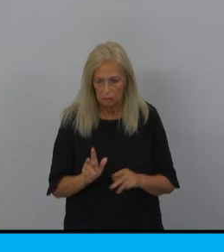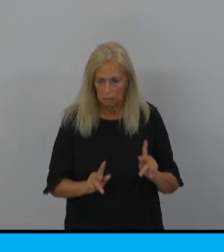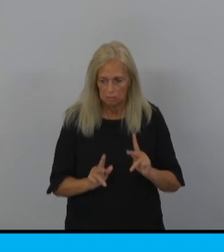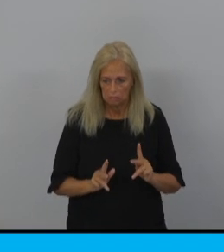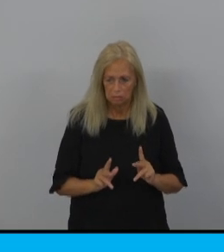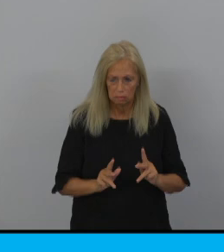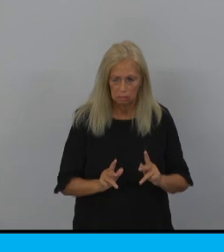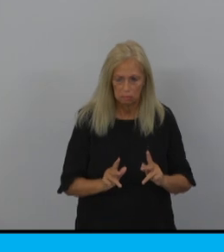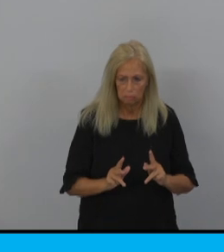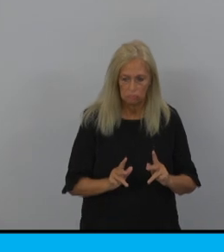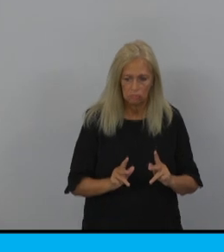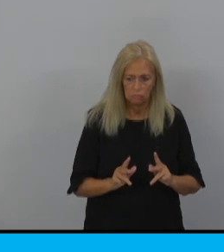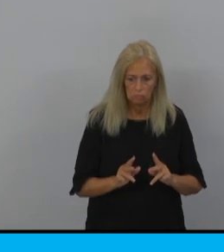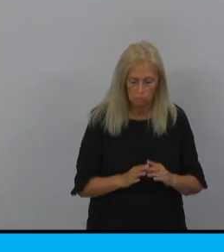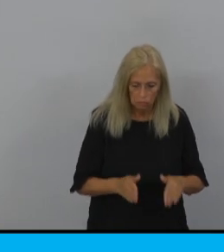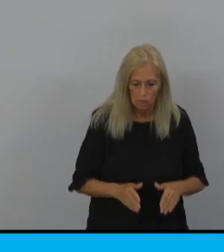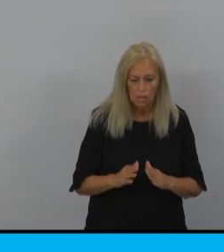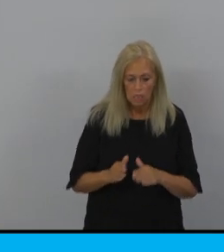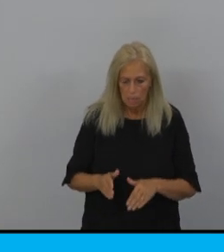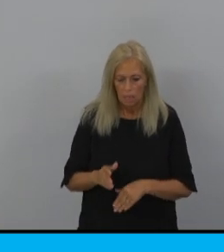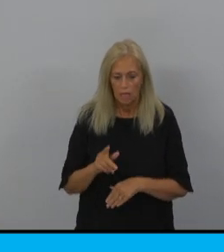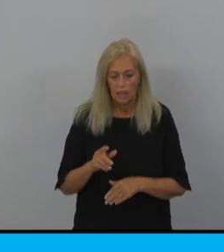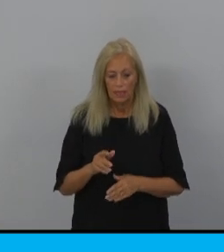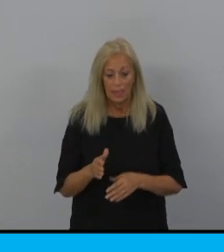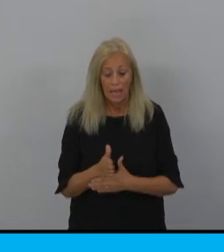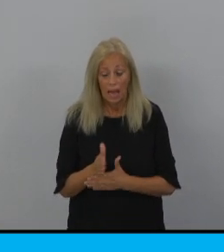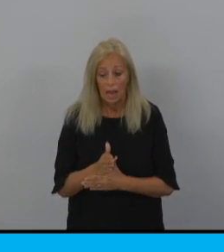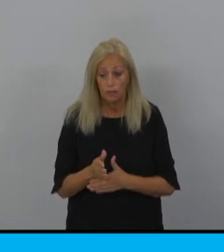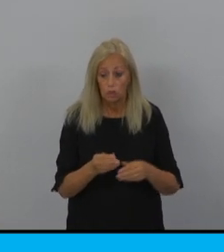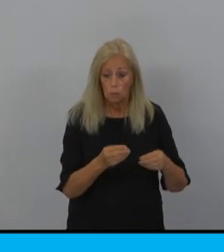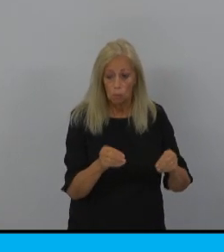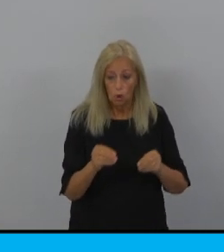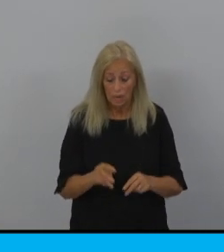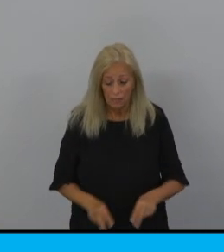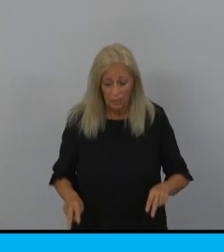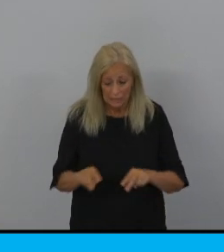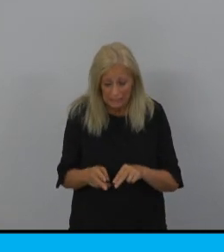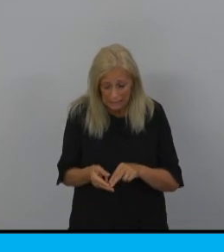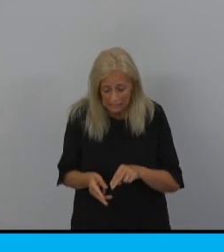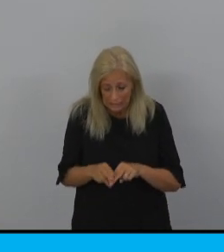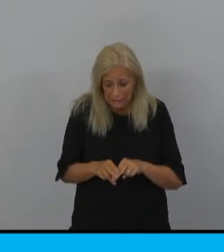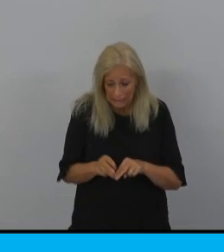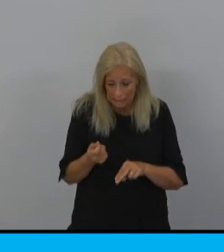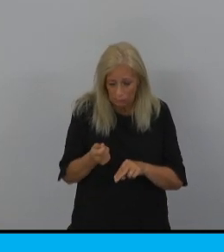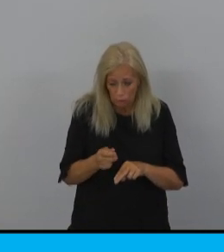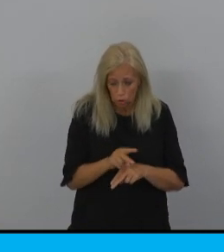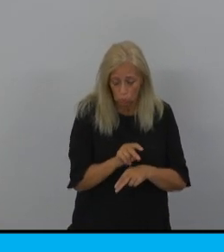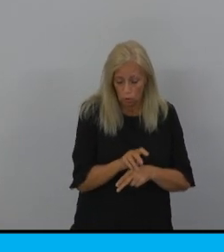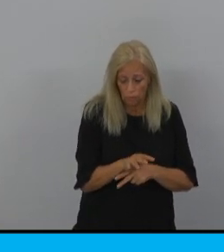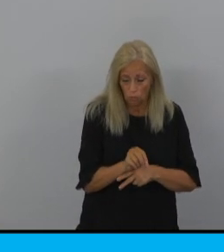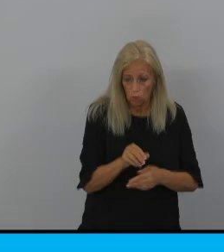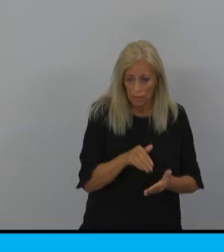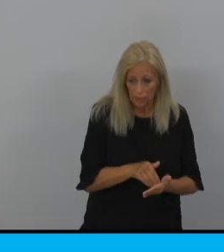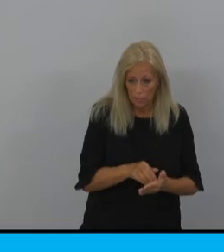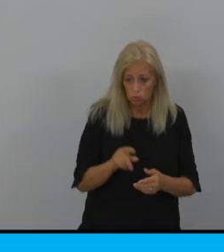residences in this past year. The average market value of them went up slightly from 240,000